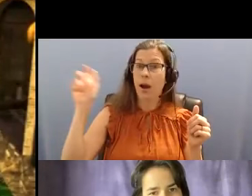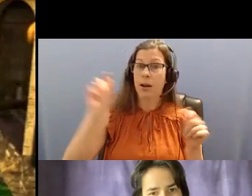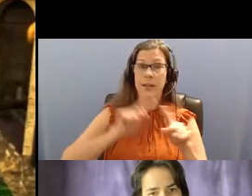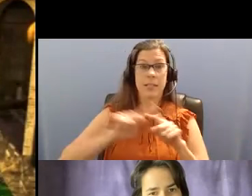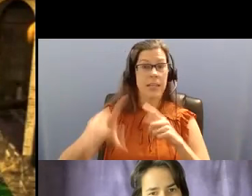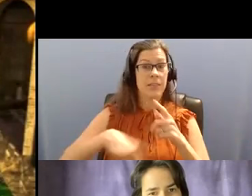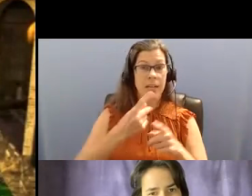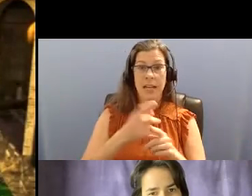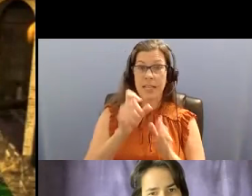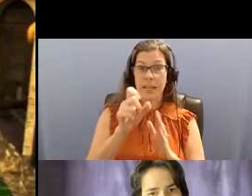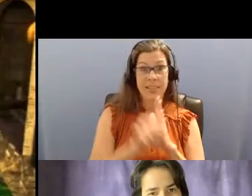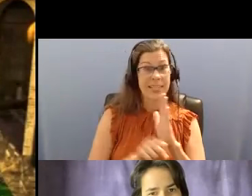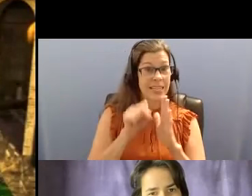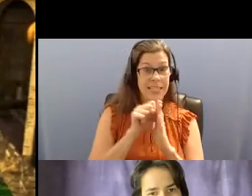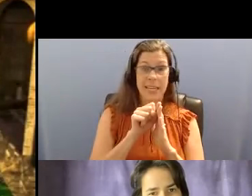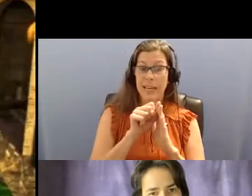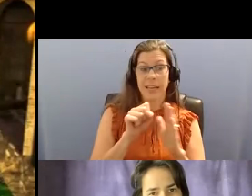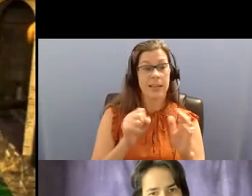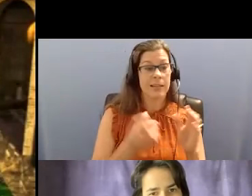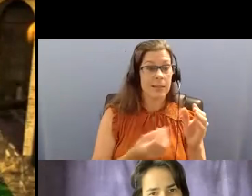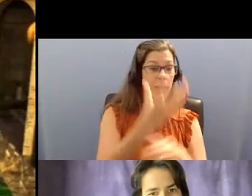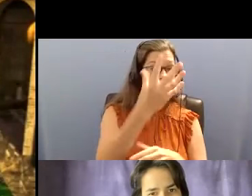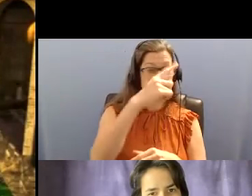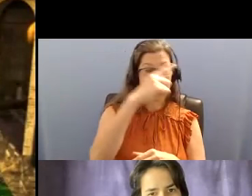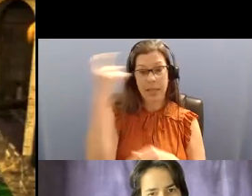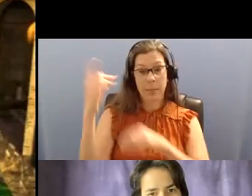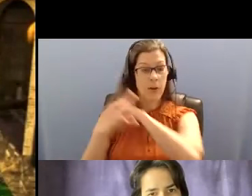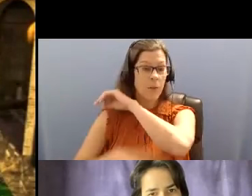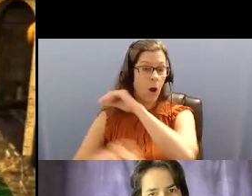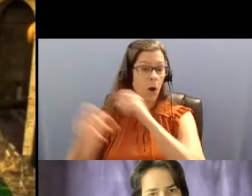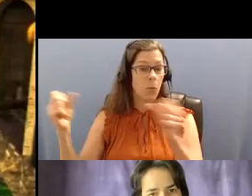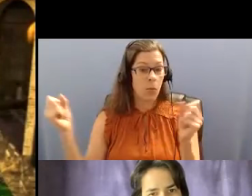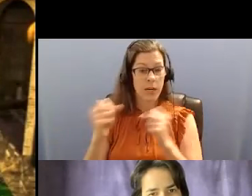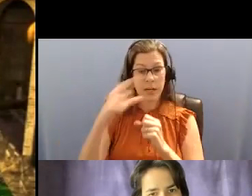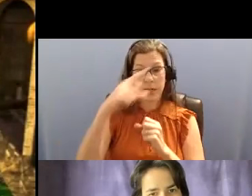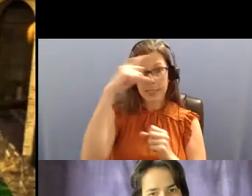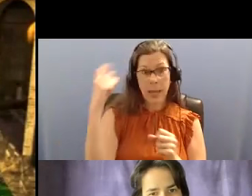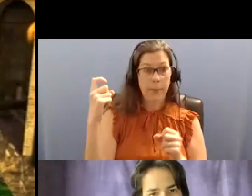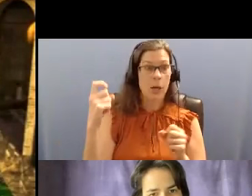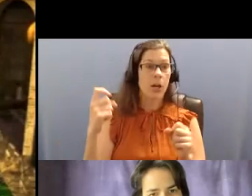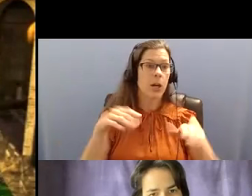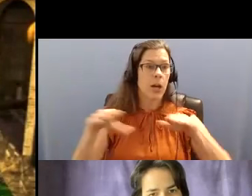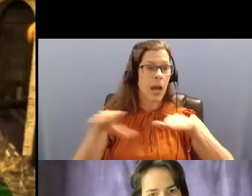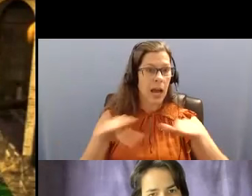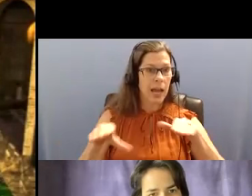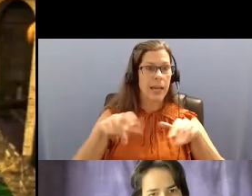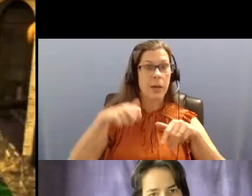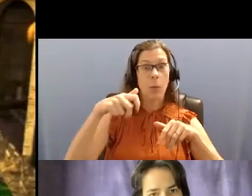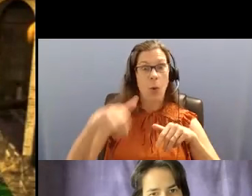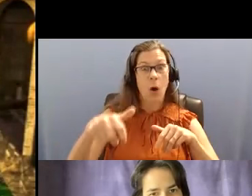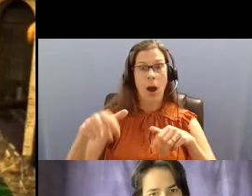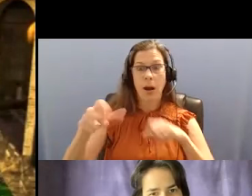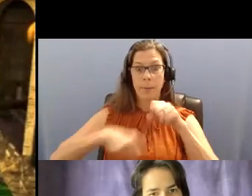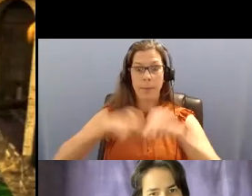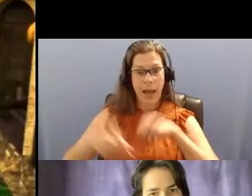of seasons. In the summer, you have hiking, biking, walking. In the